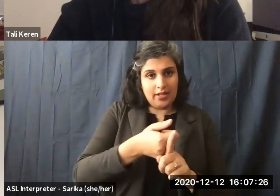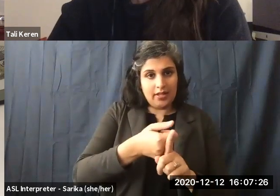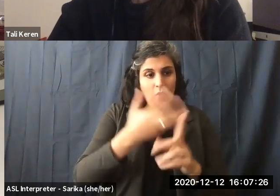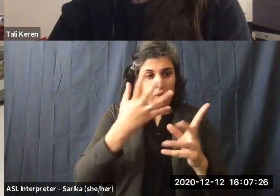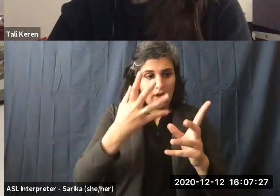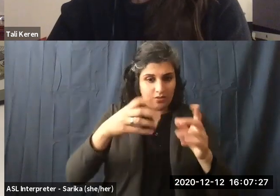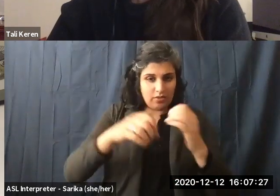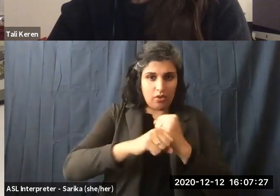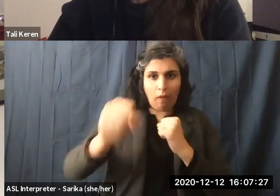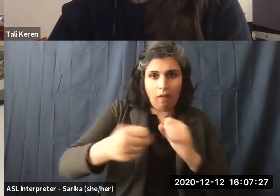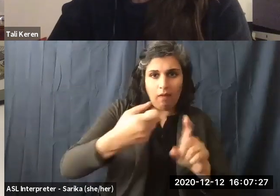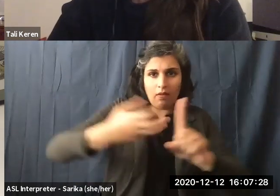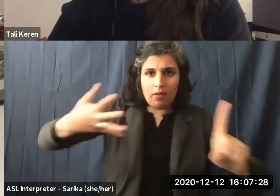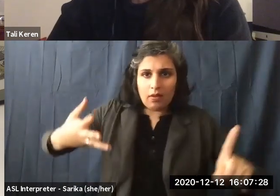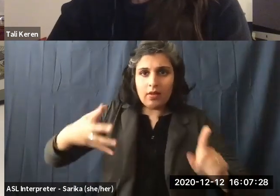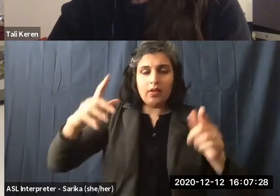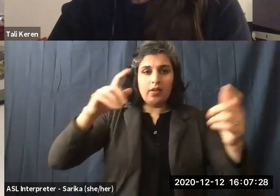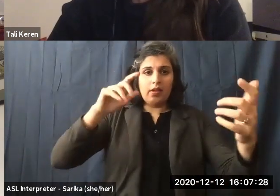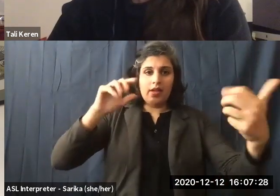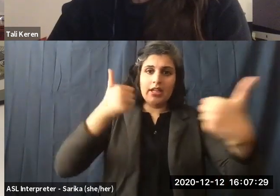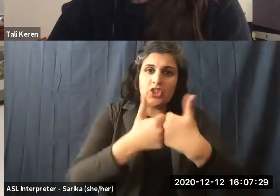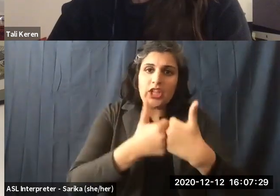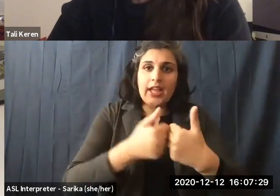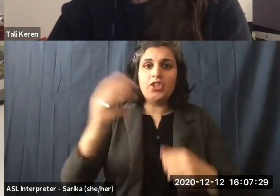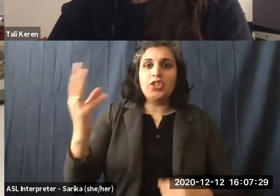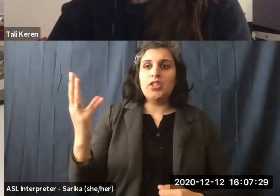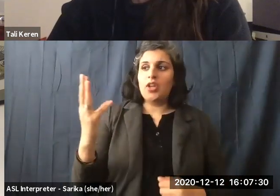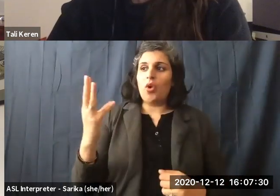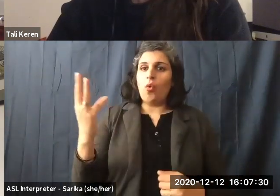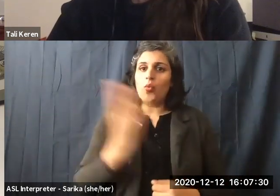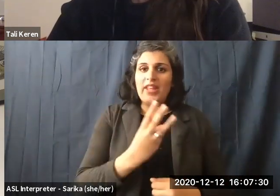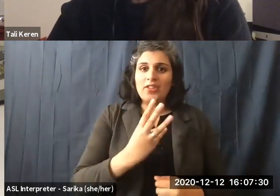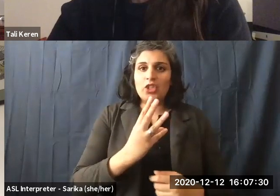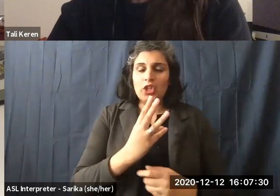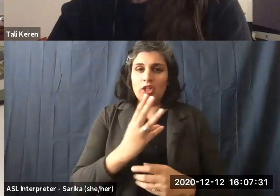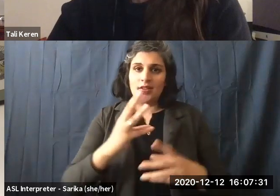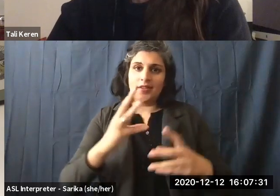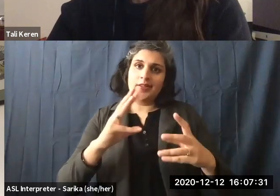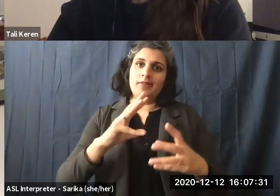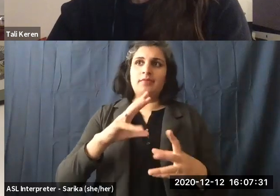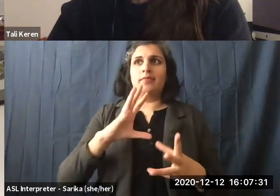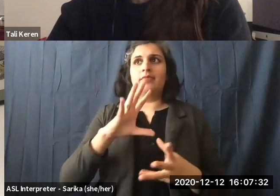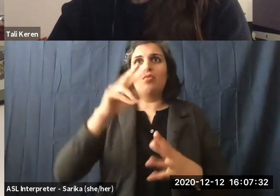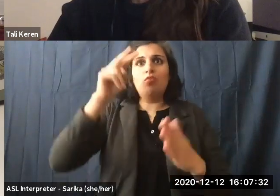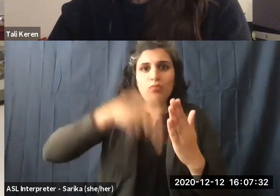and challenge a Western canon like those of the artists you included in your intervention?